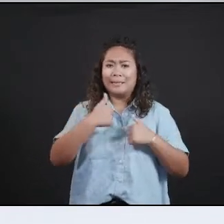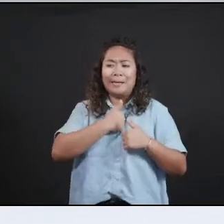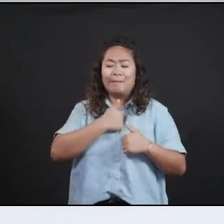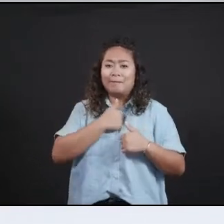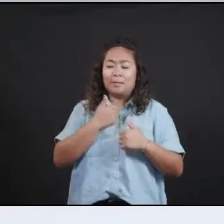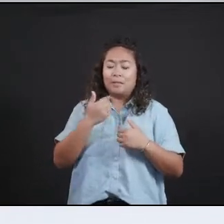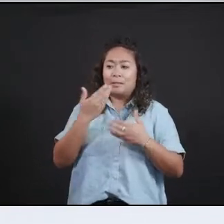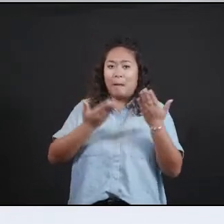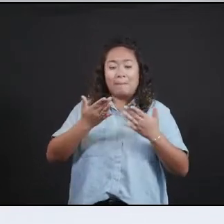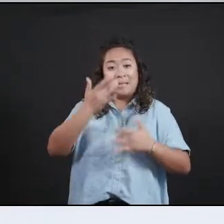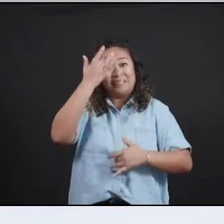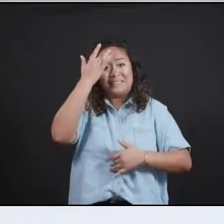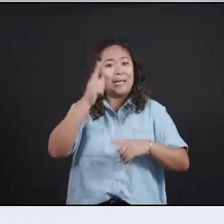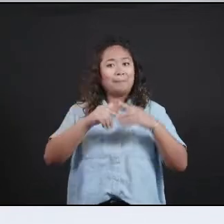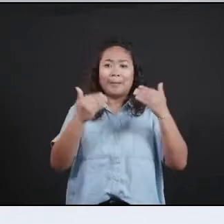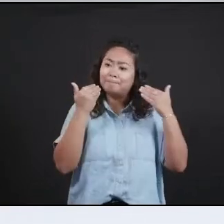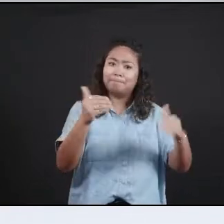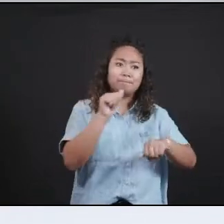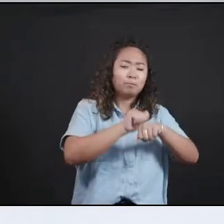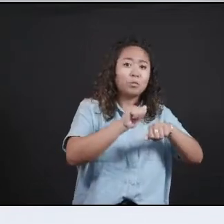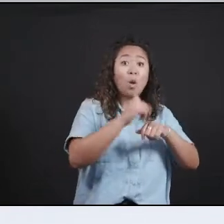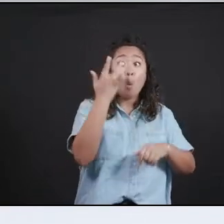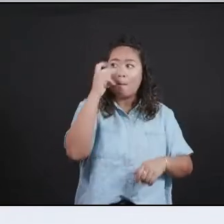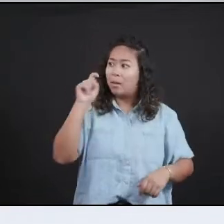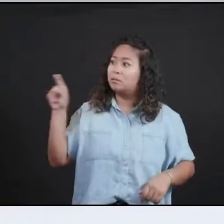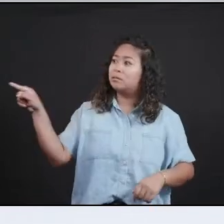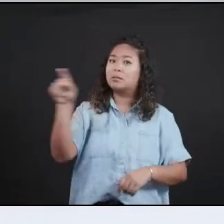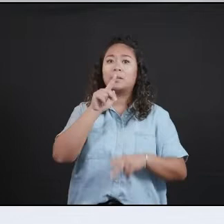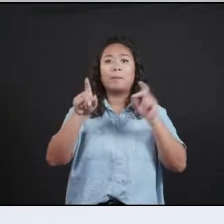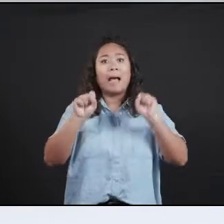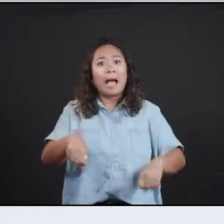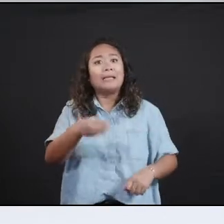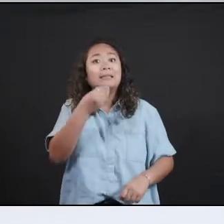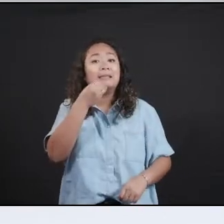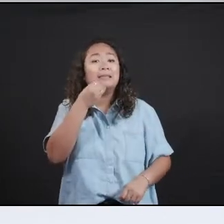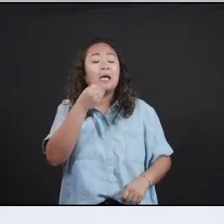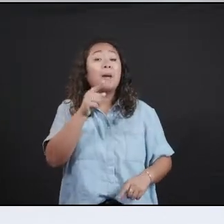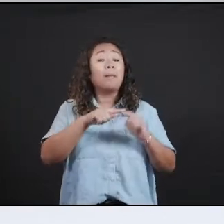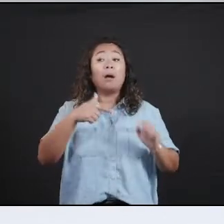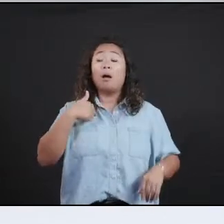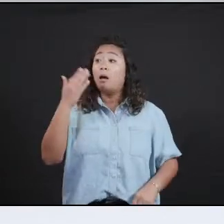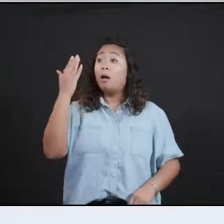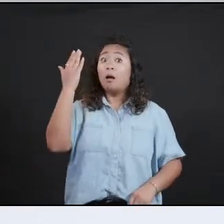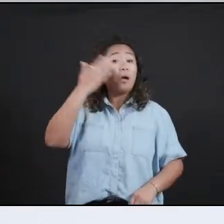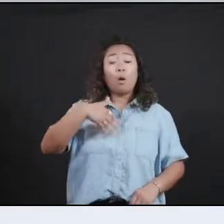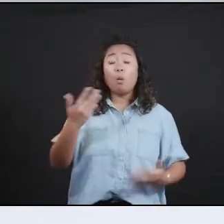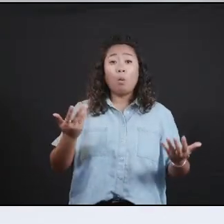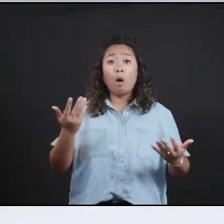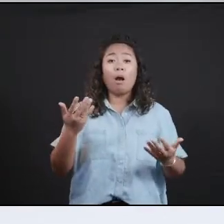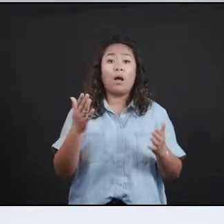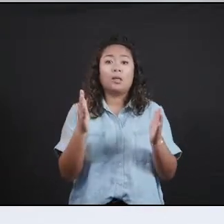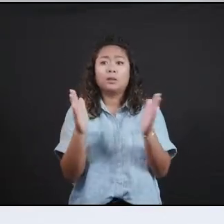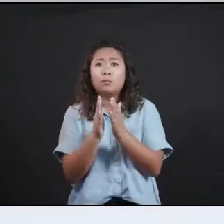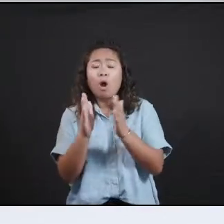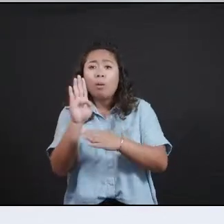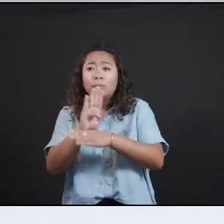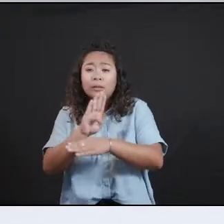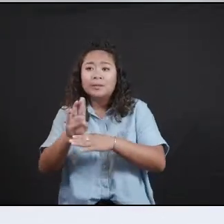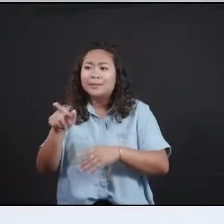ourselves is, what would we have done if the ports were closed for cargo? How would we have been able to